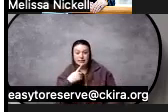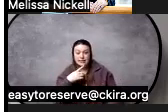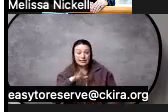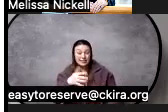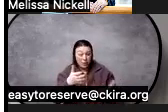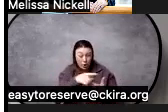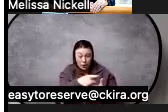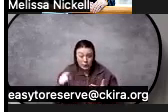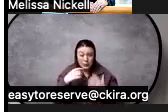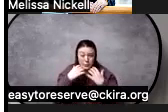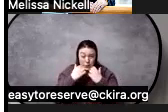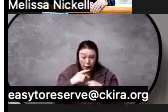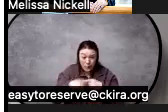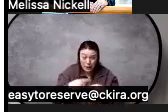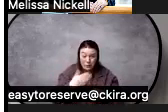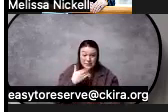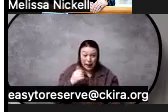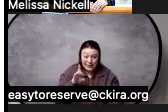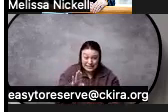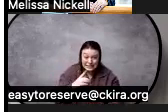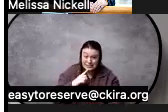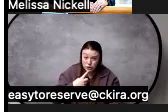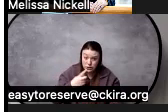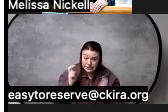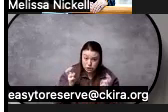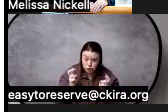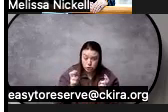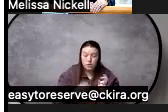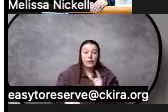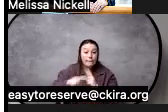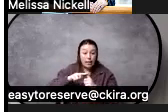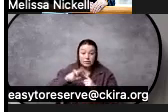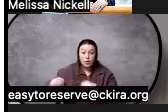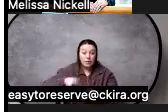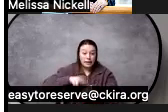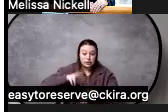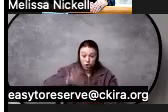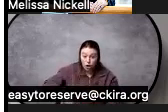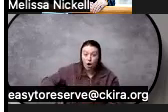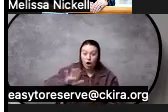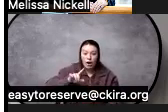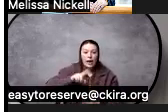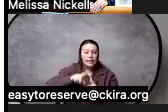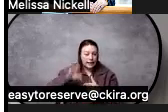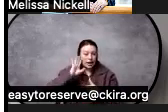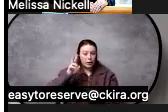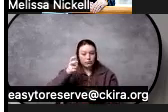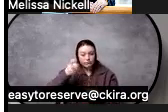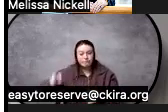big issue, not only within the state that I'm in, but also nationwide. And then I began to provide more information.